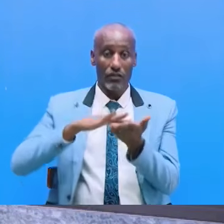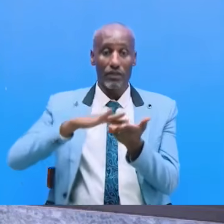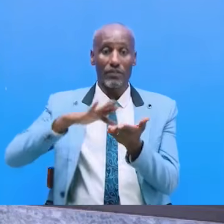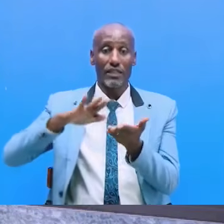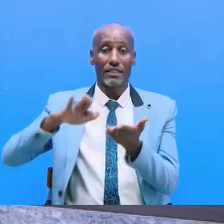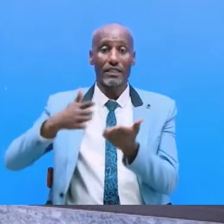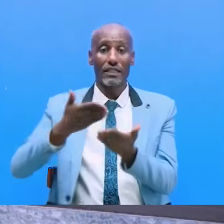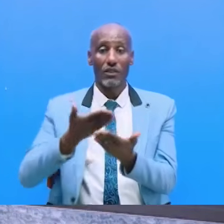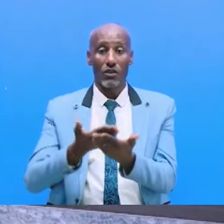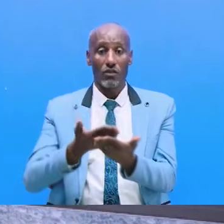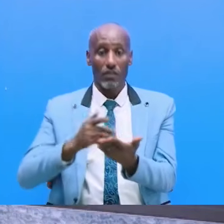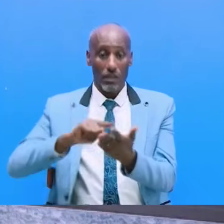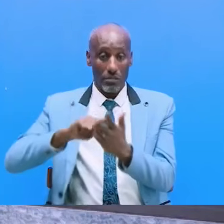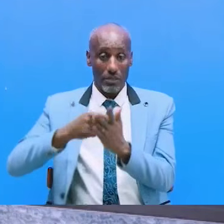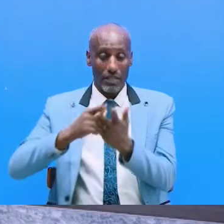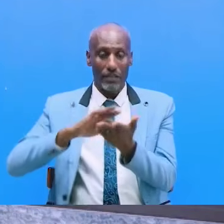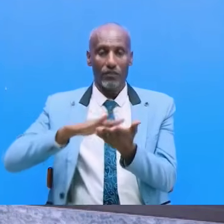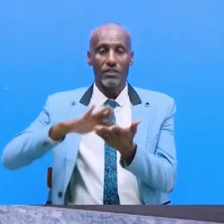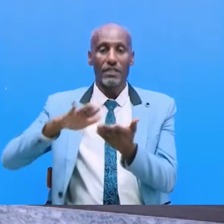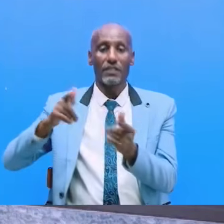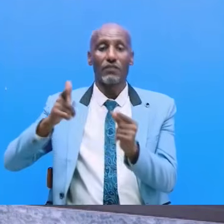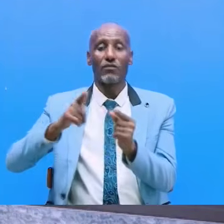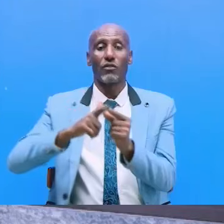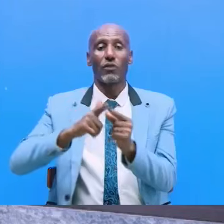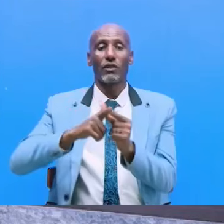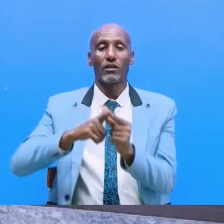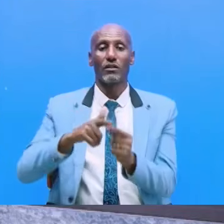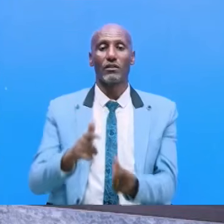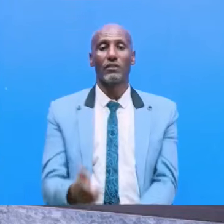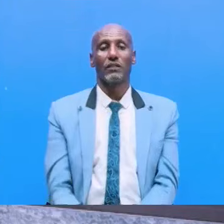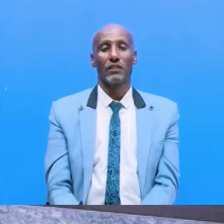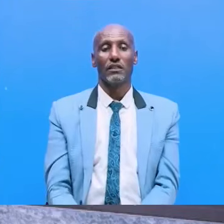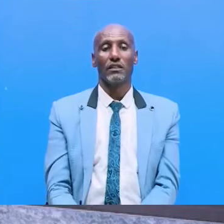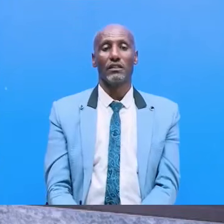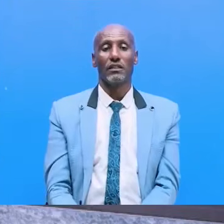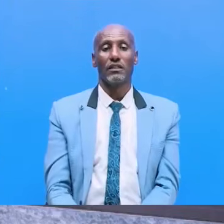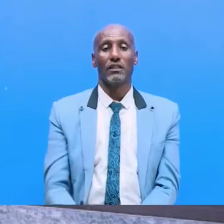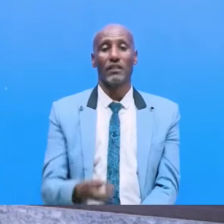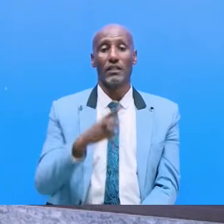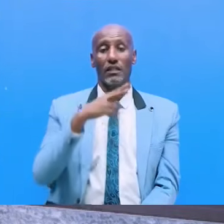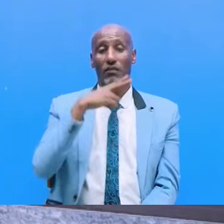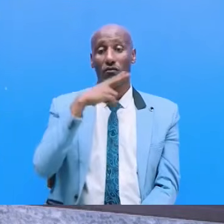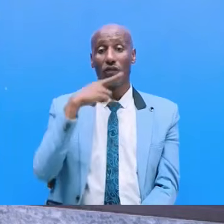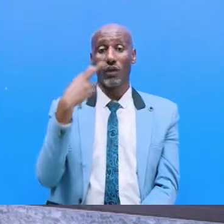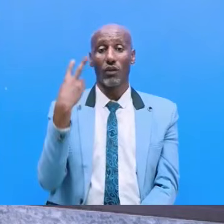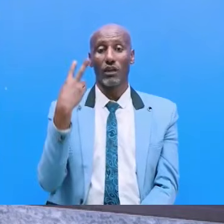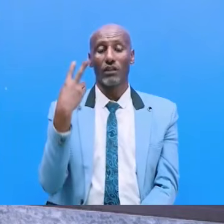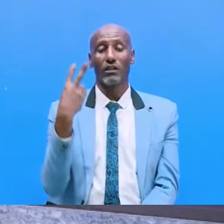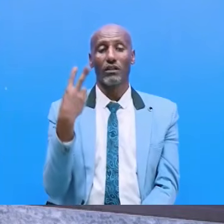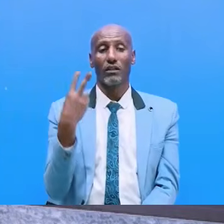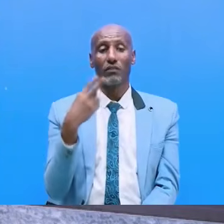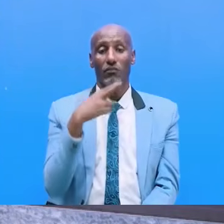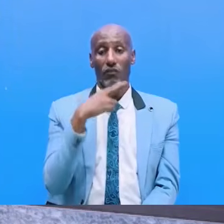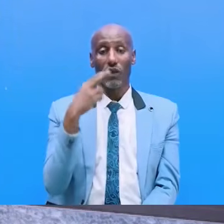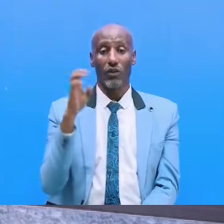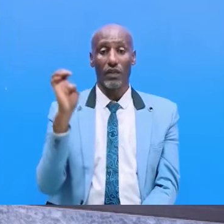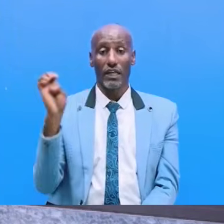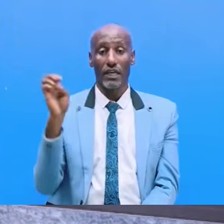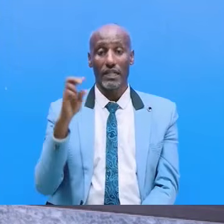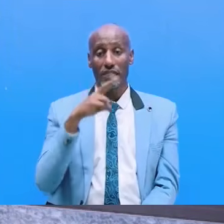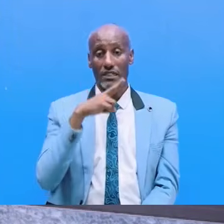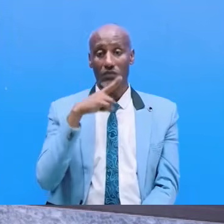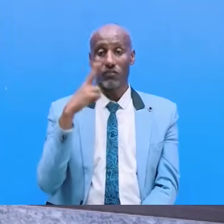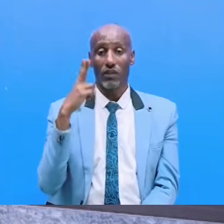beginning letter of the word. So when we come to this word, this is E. It is what?